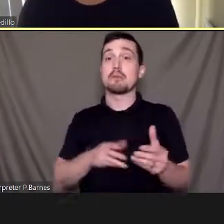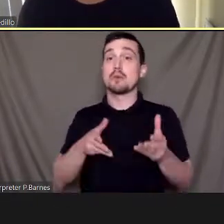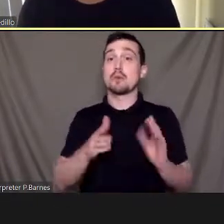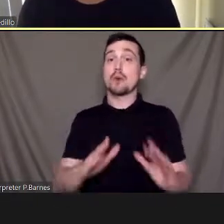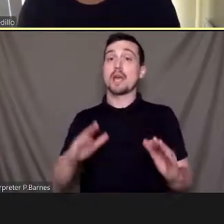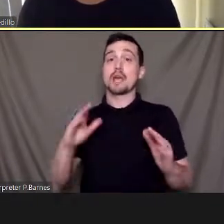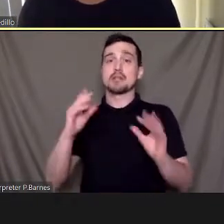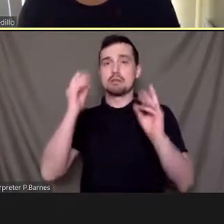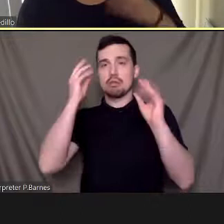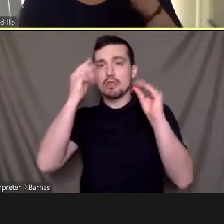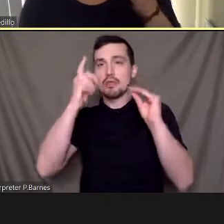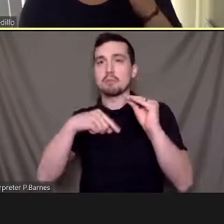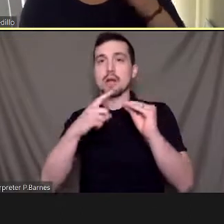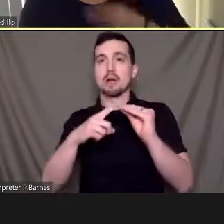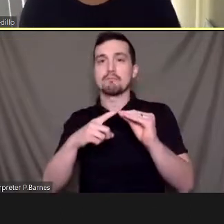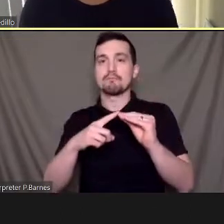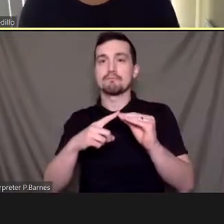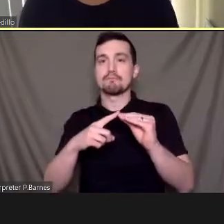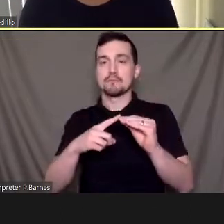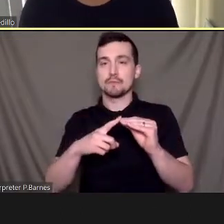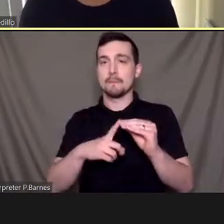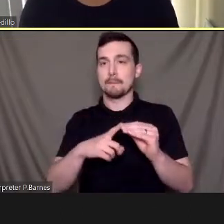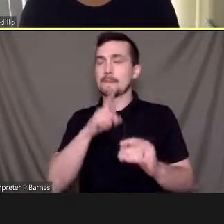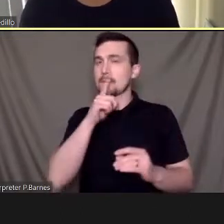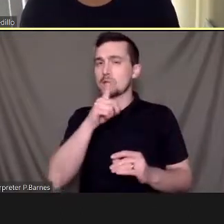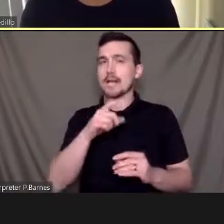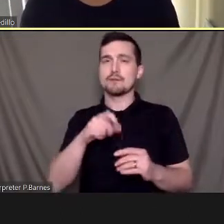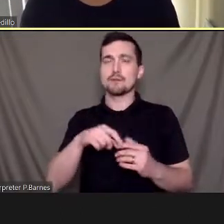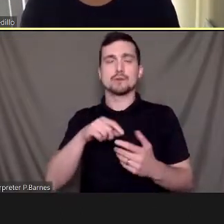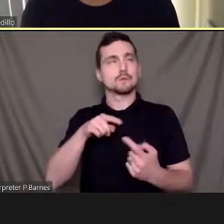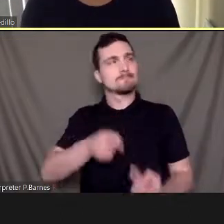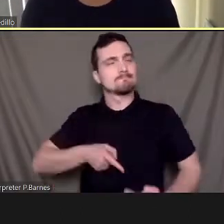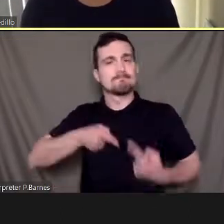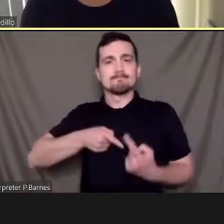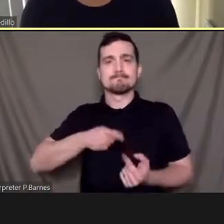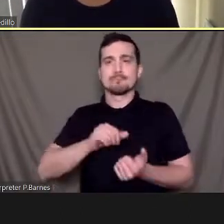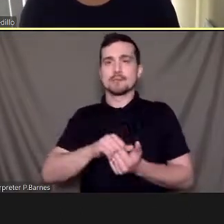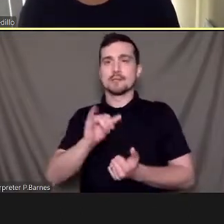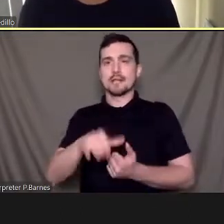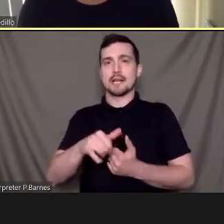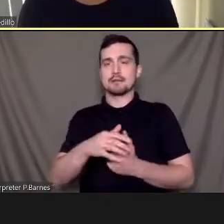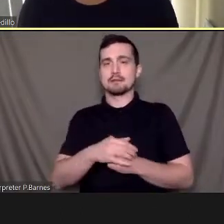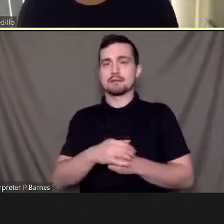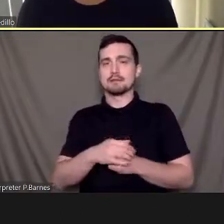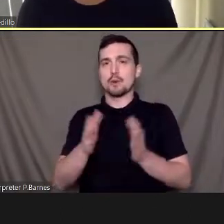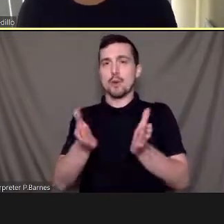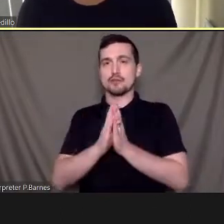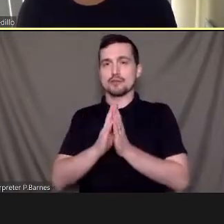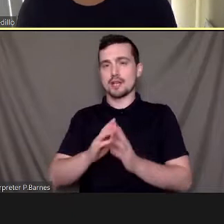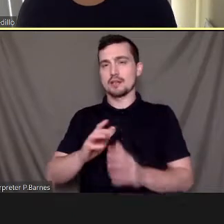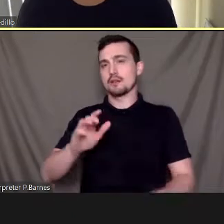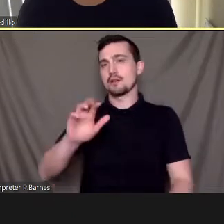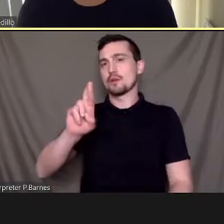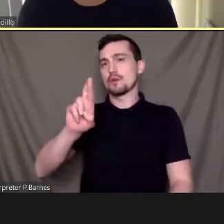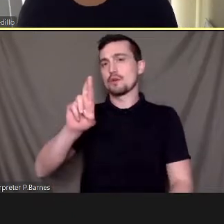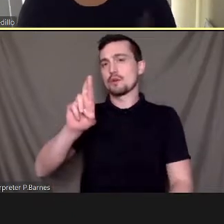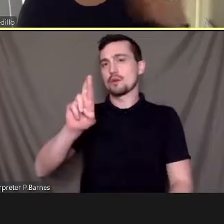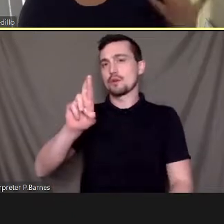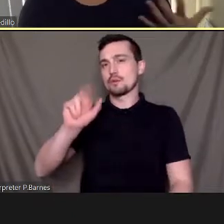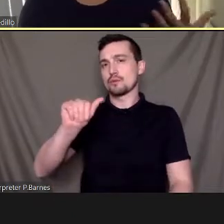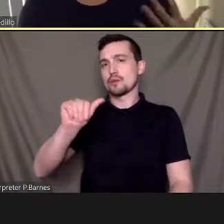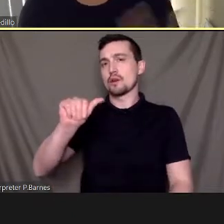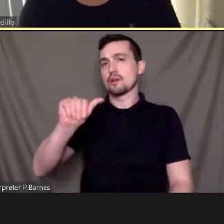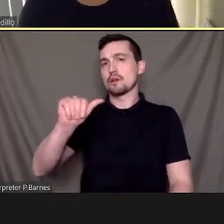is really contending with that question that Vershawn brings up,